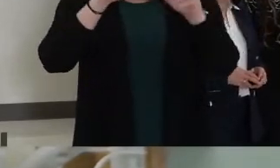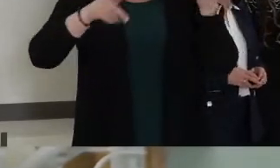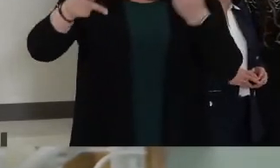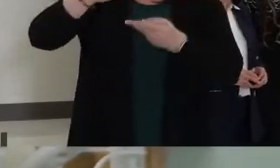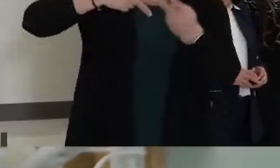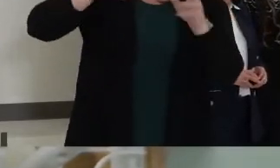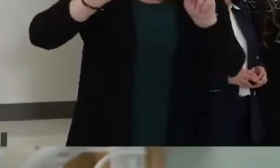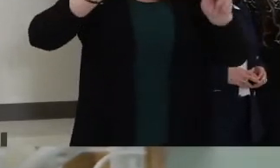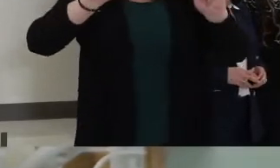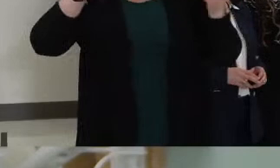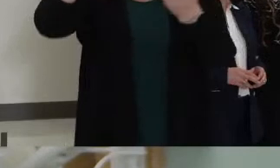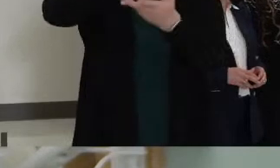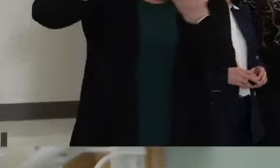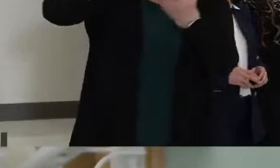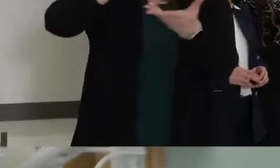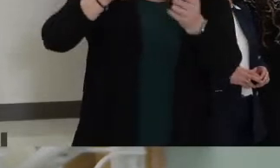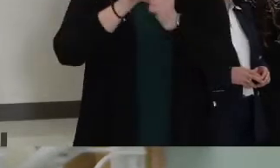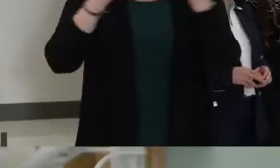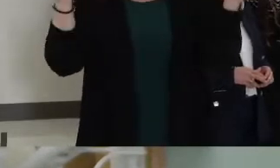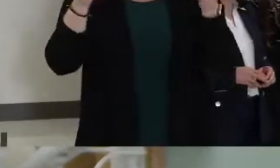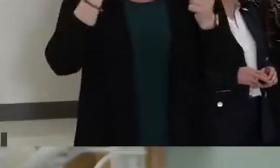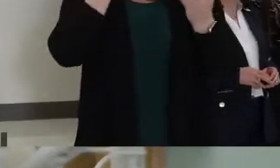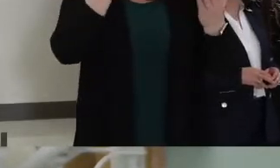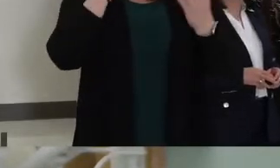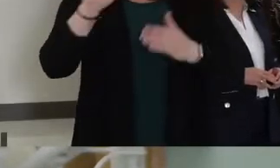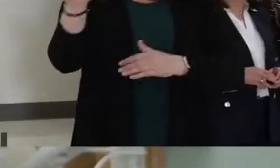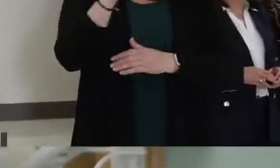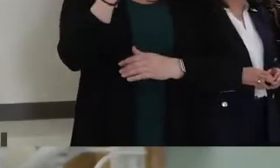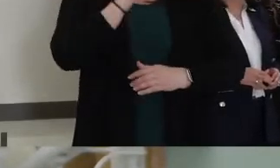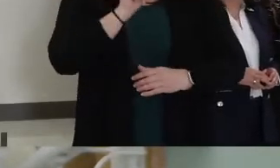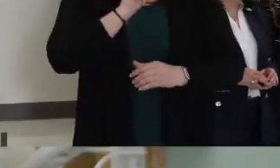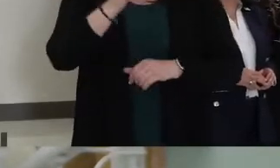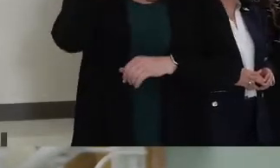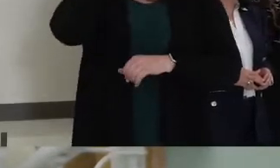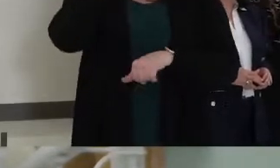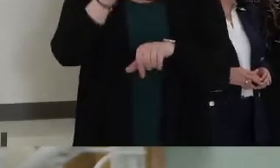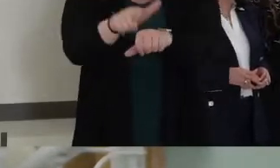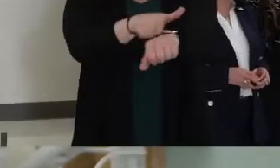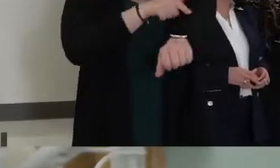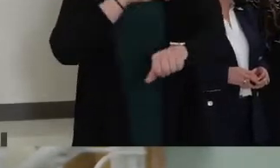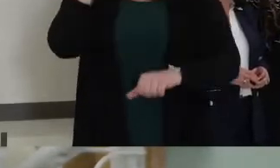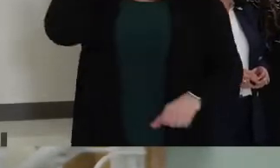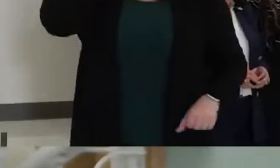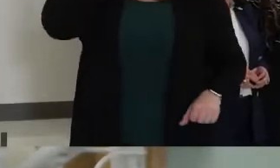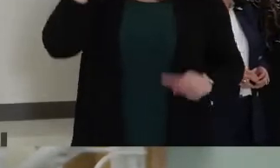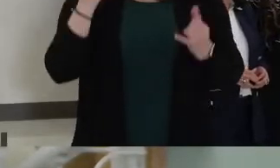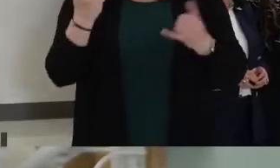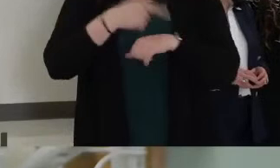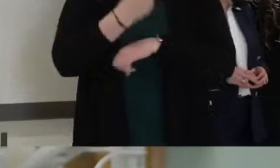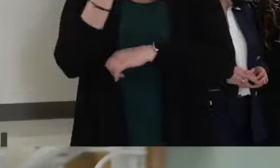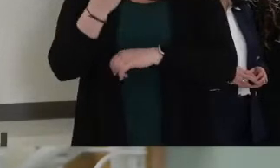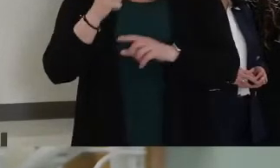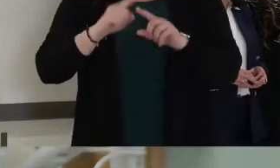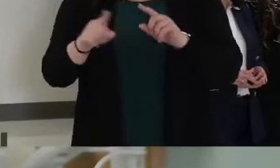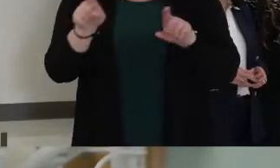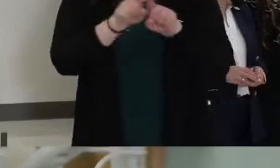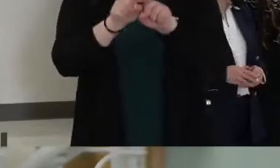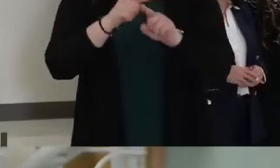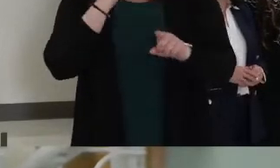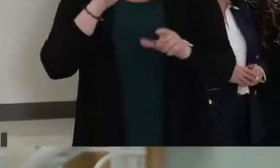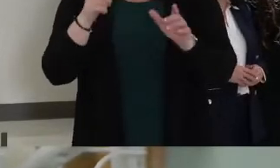what we're doing. Look, all of you, thank you for your patience. I know this was a long presentation, but I also think this is a long time